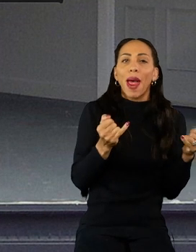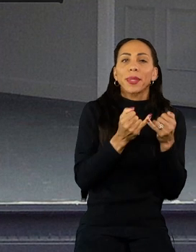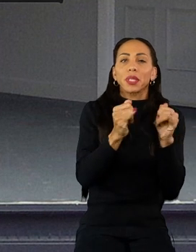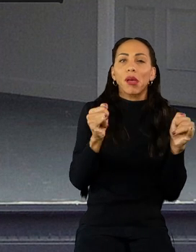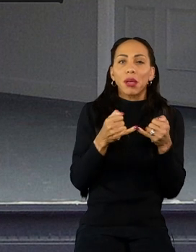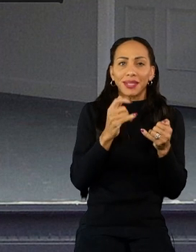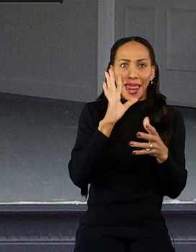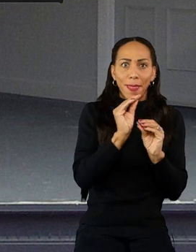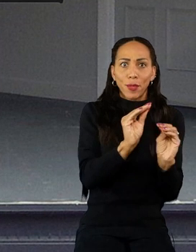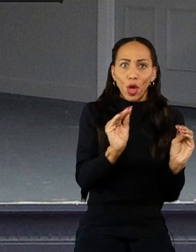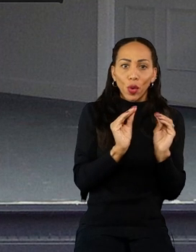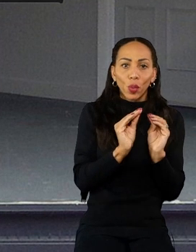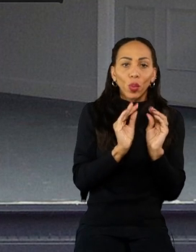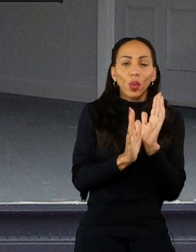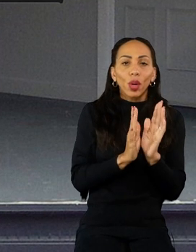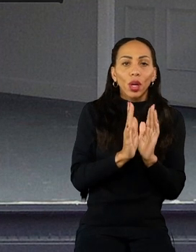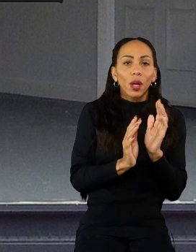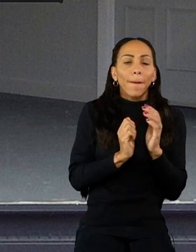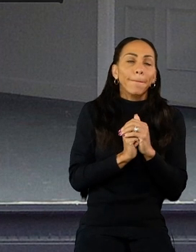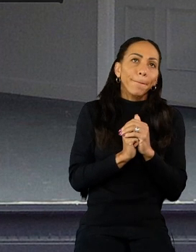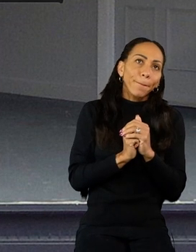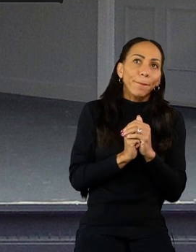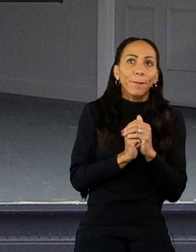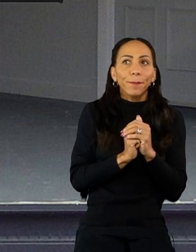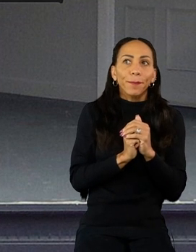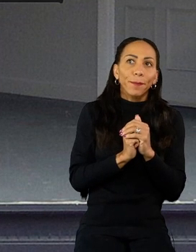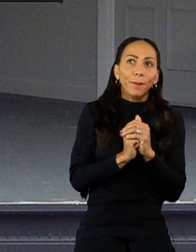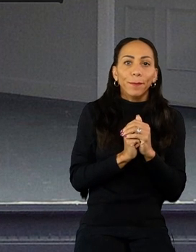the parameters are, but maybe in a way